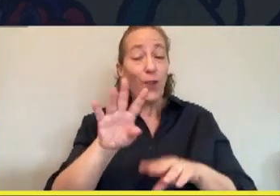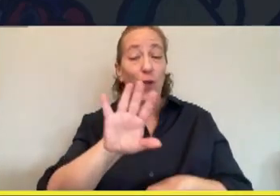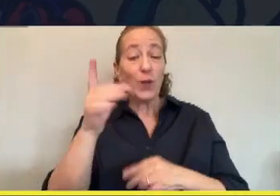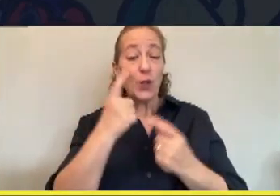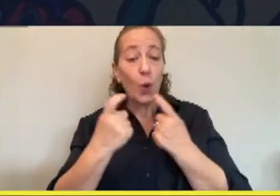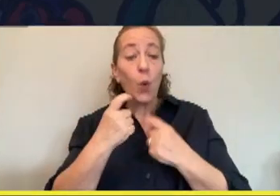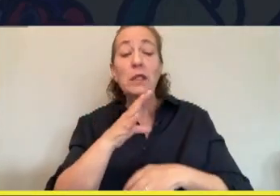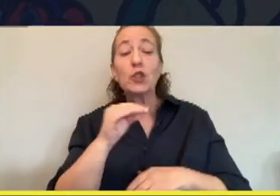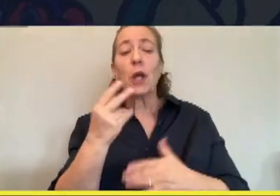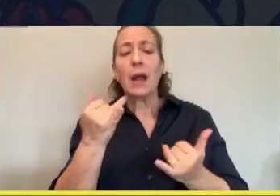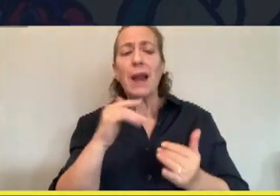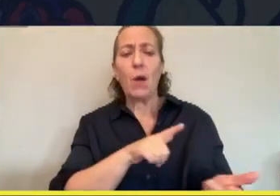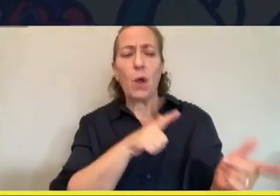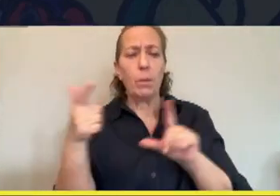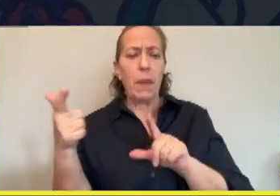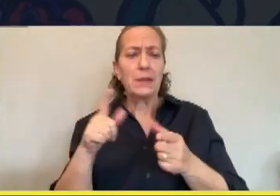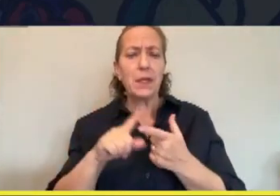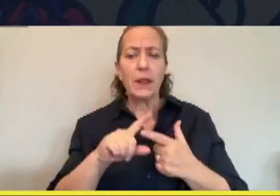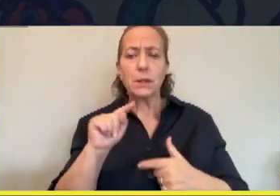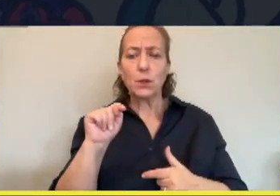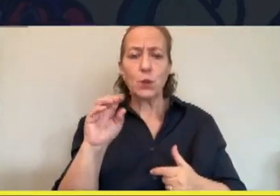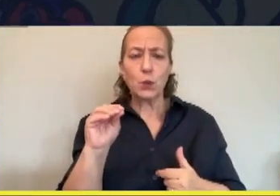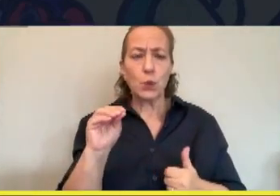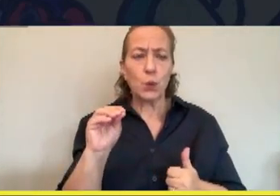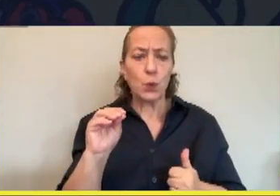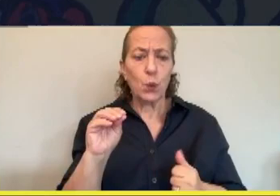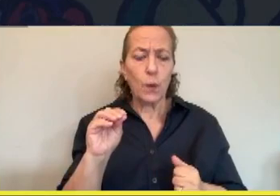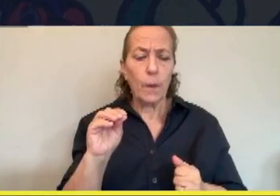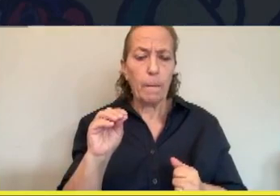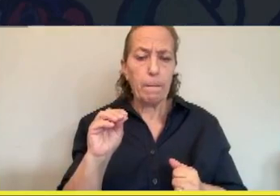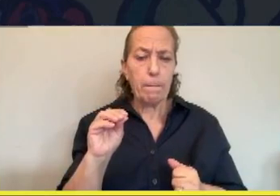pass this on to,